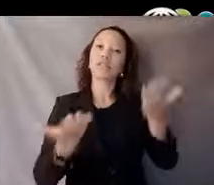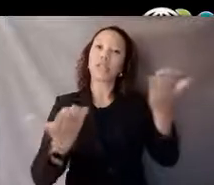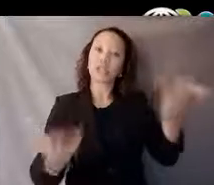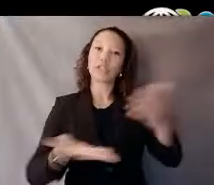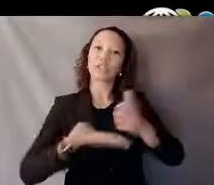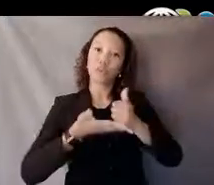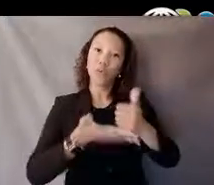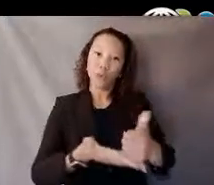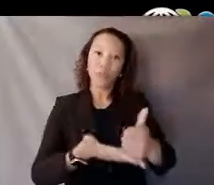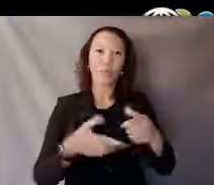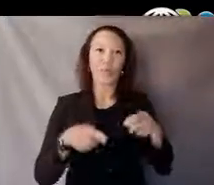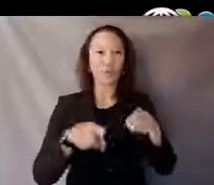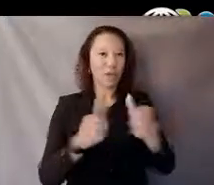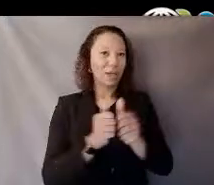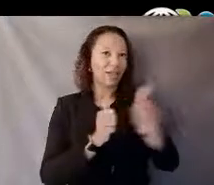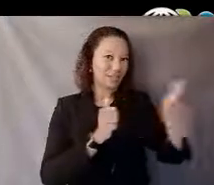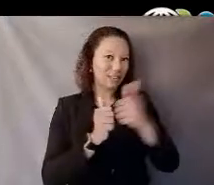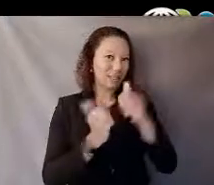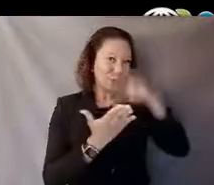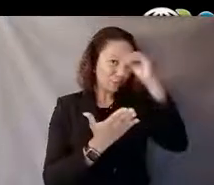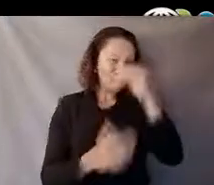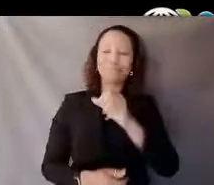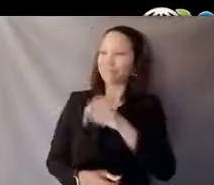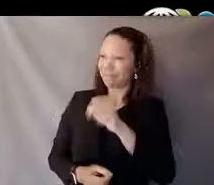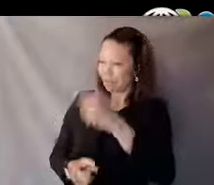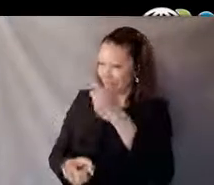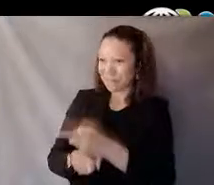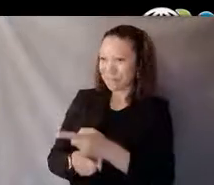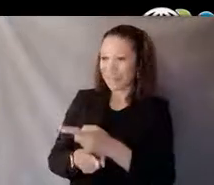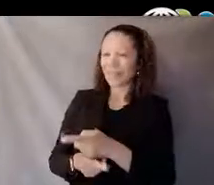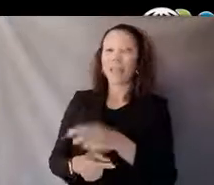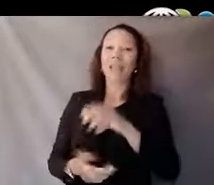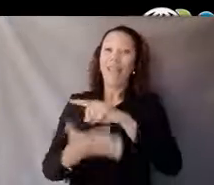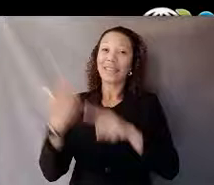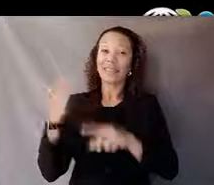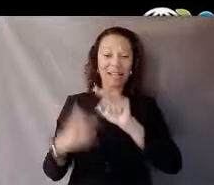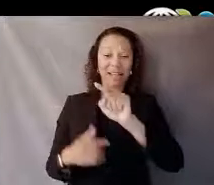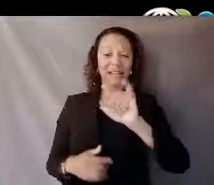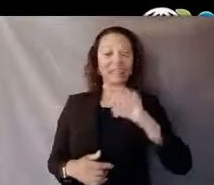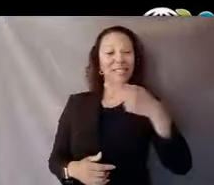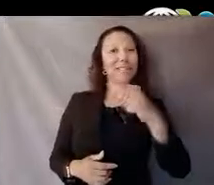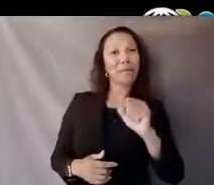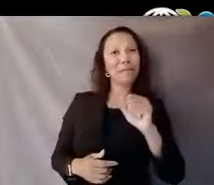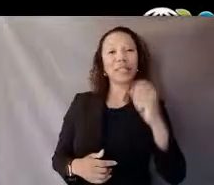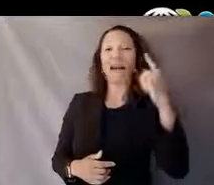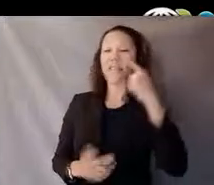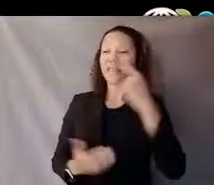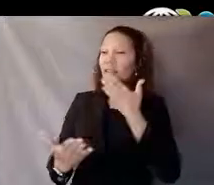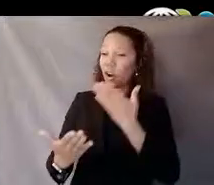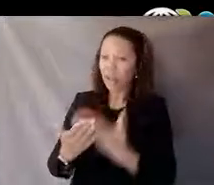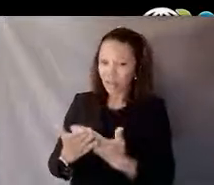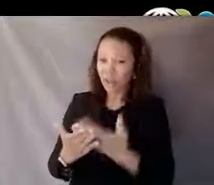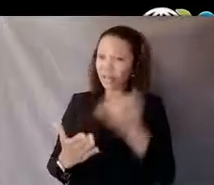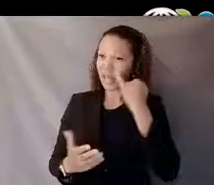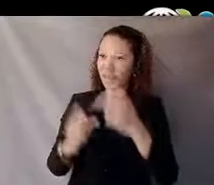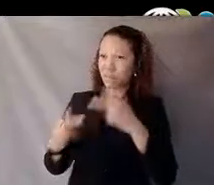assist everyone during distance learning. Absolutely. And these tips, Sandeep, I think they're just for people who are